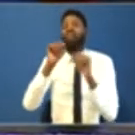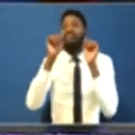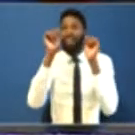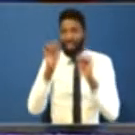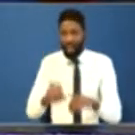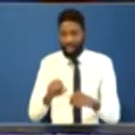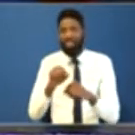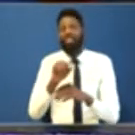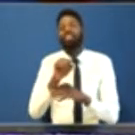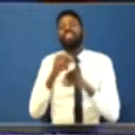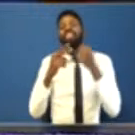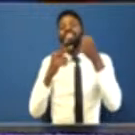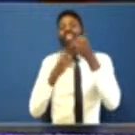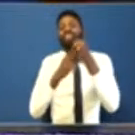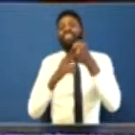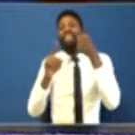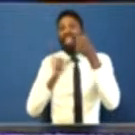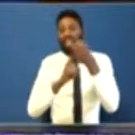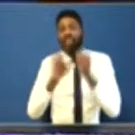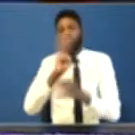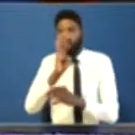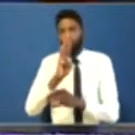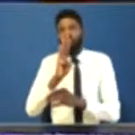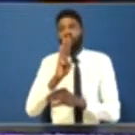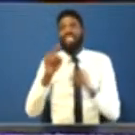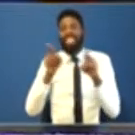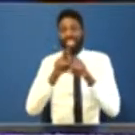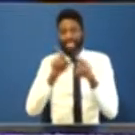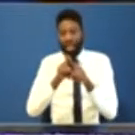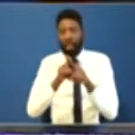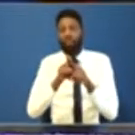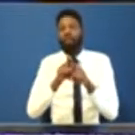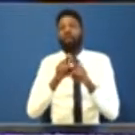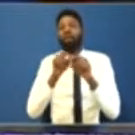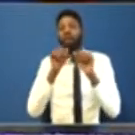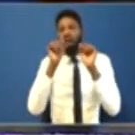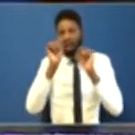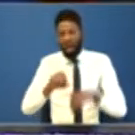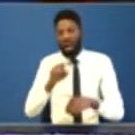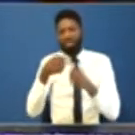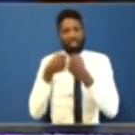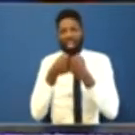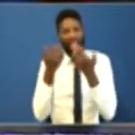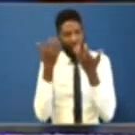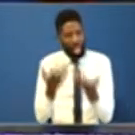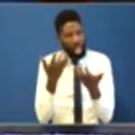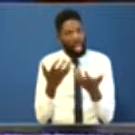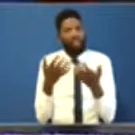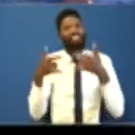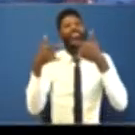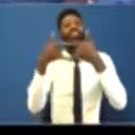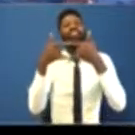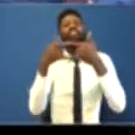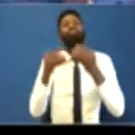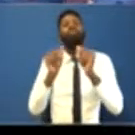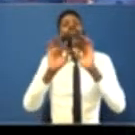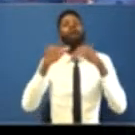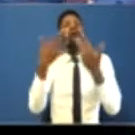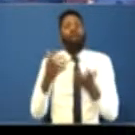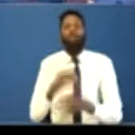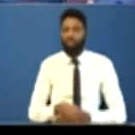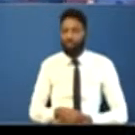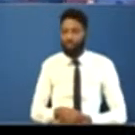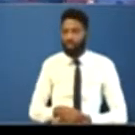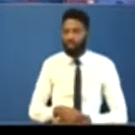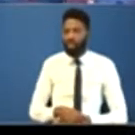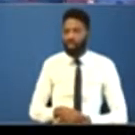kenya shillings potentially but only manage 11 billion i mean this is a big loophole how will you sell it um so i